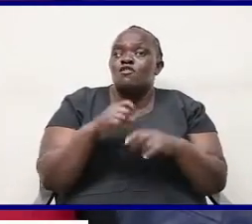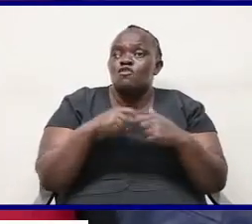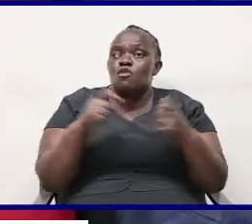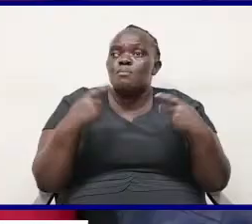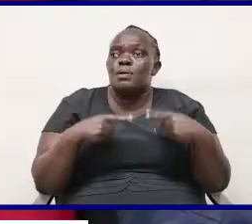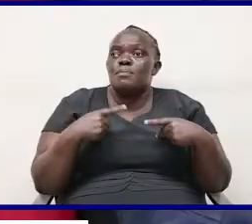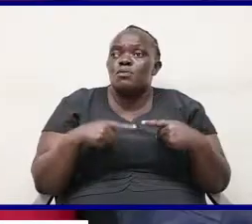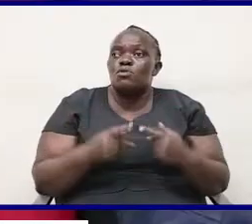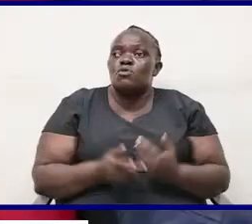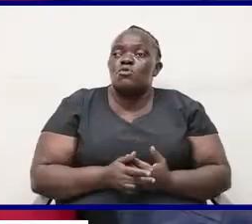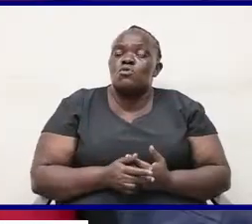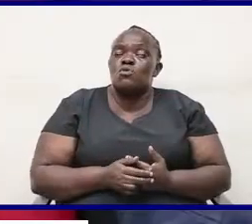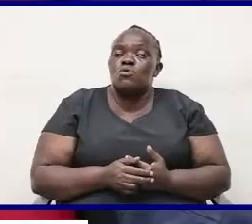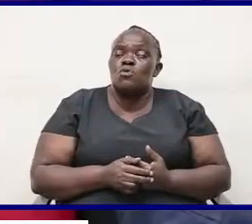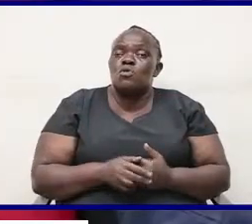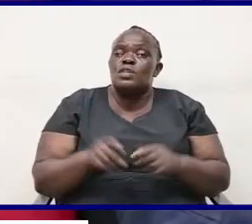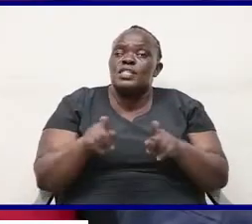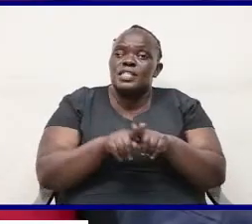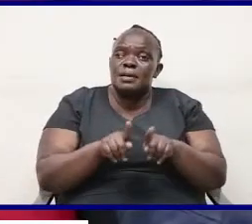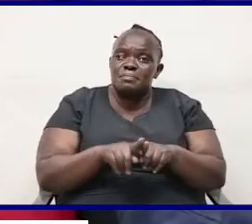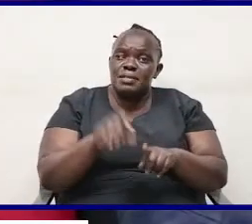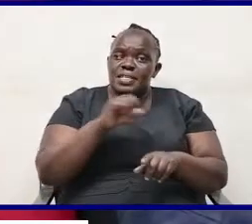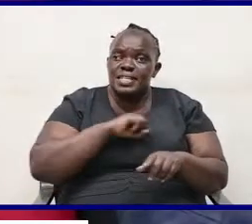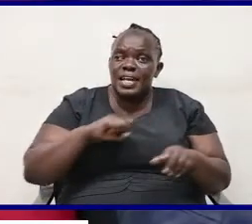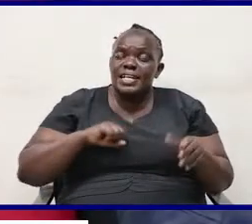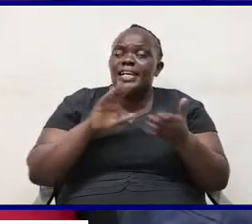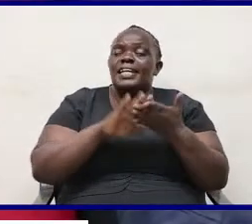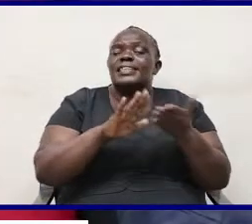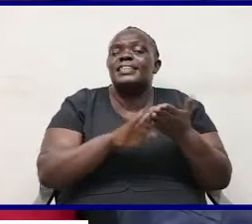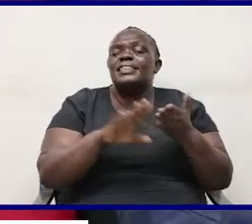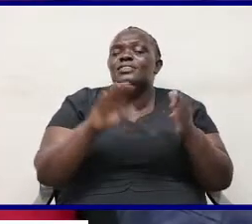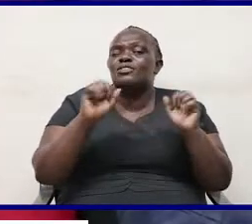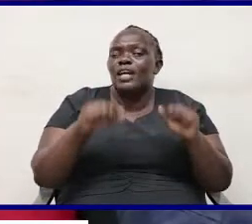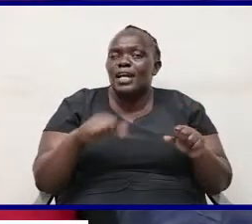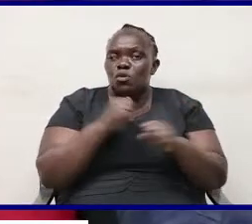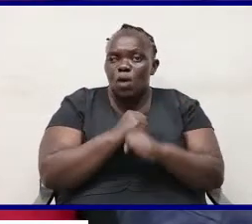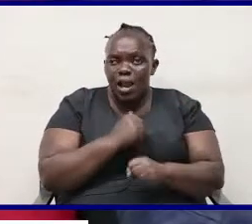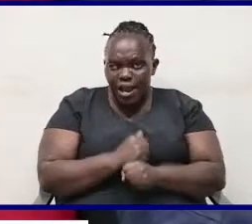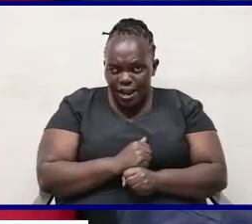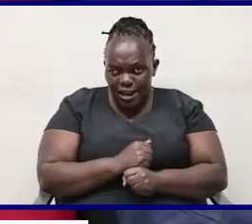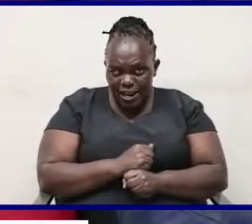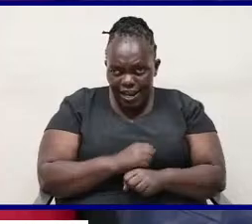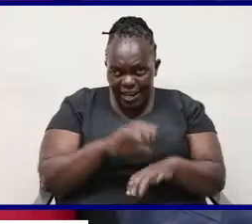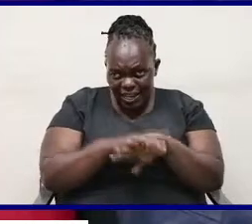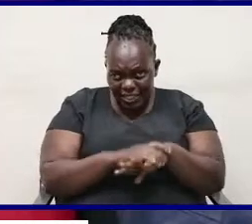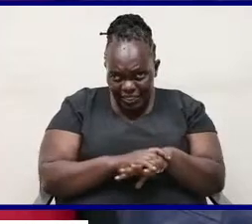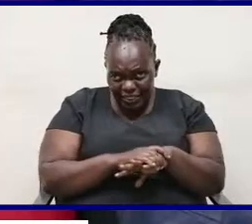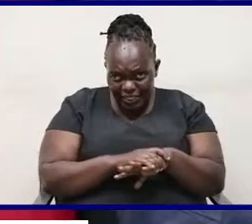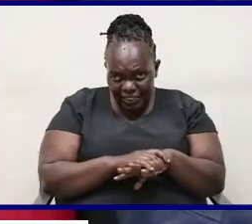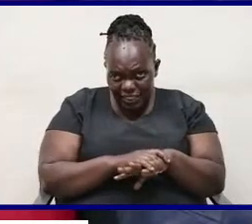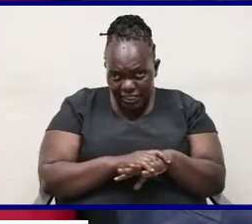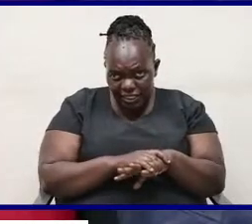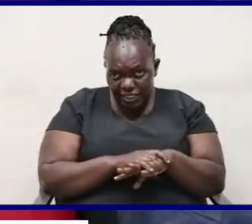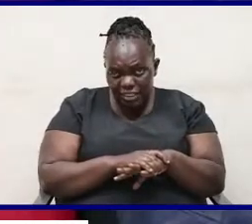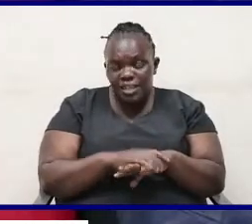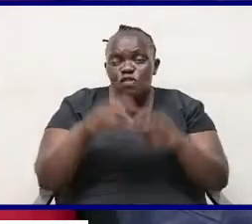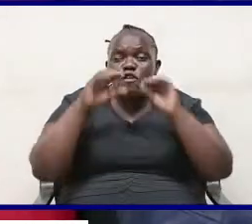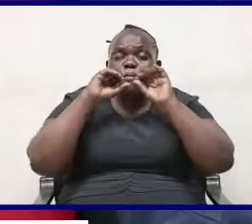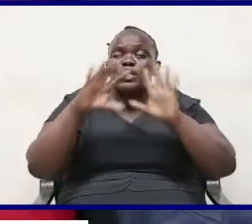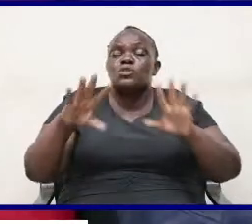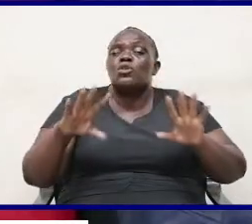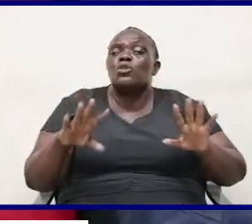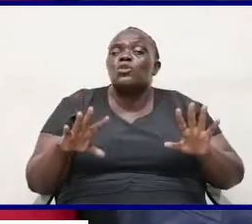ground. On the state agencies that you can work with to get information